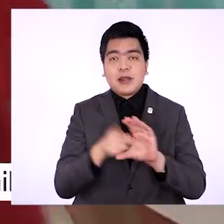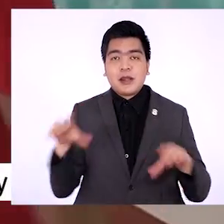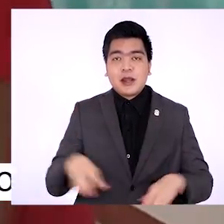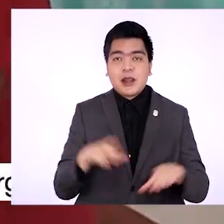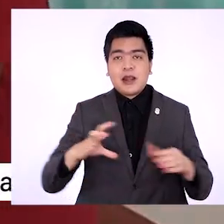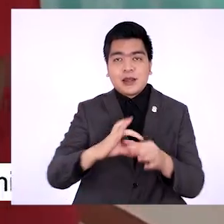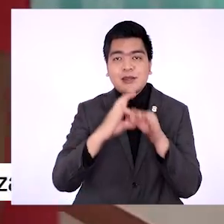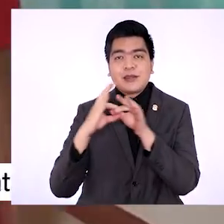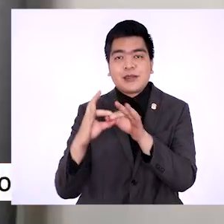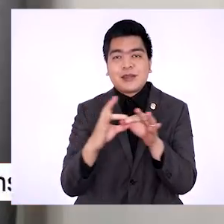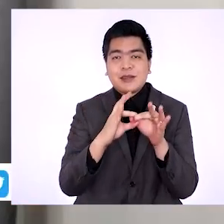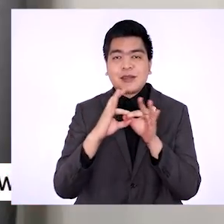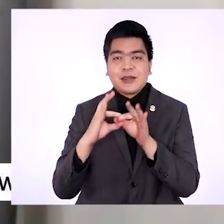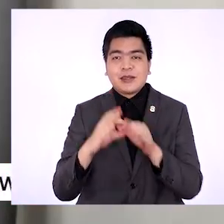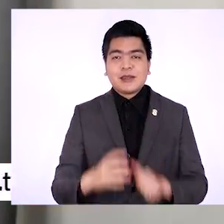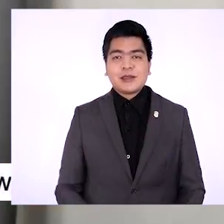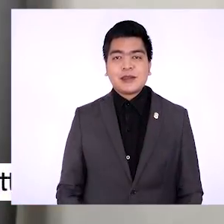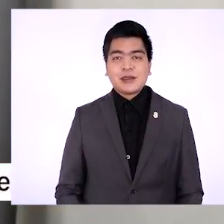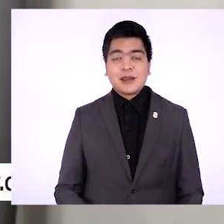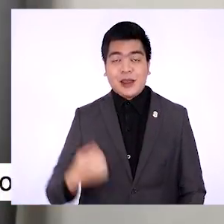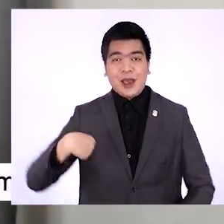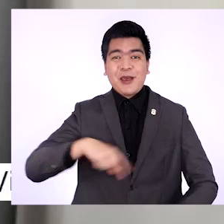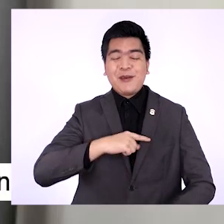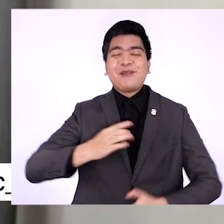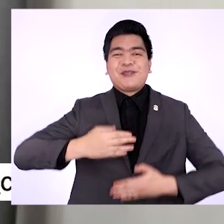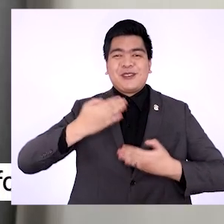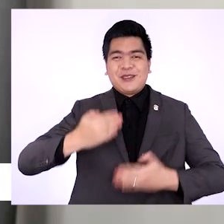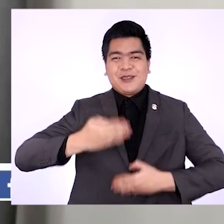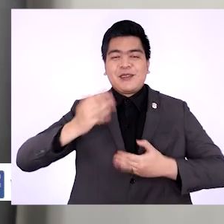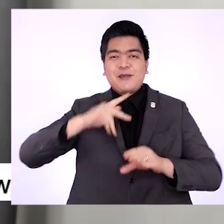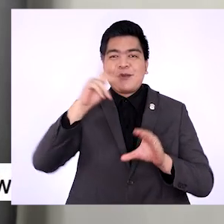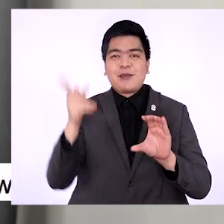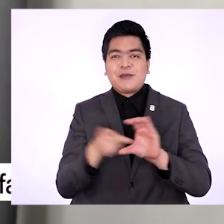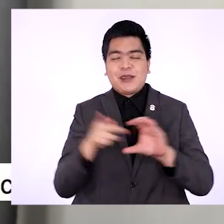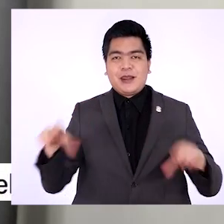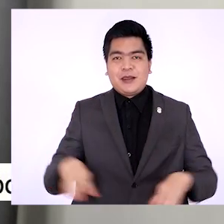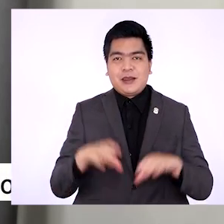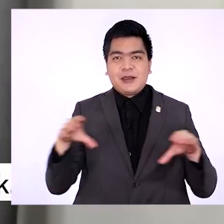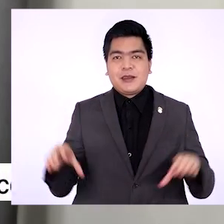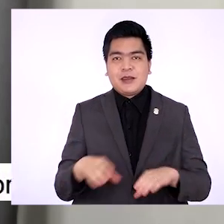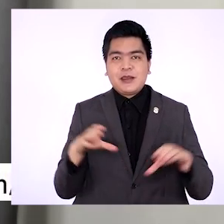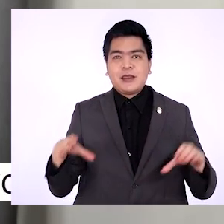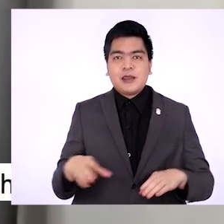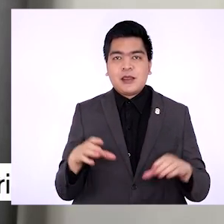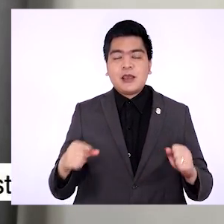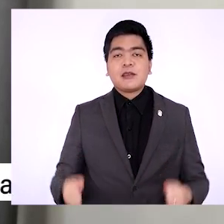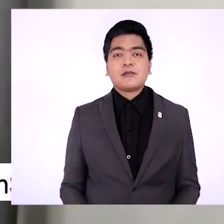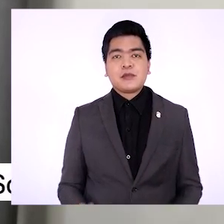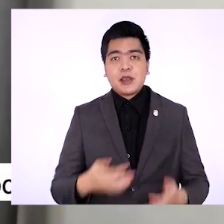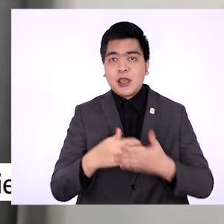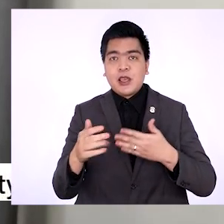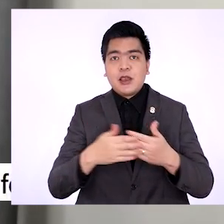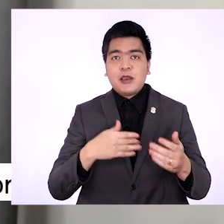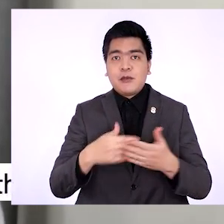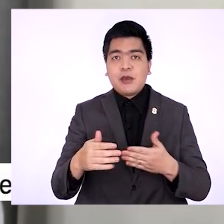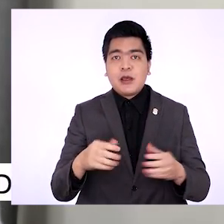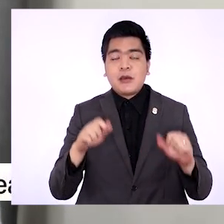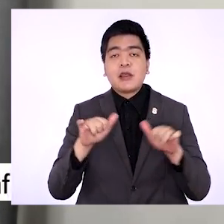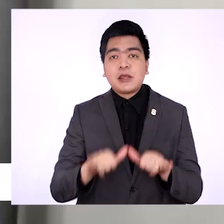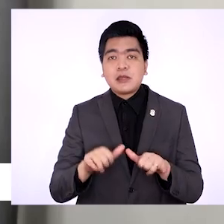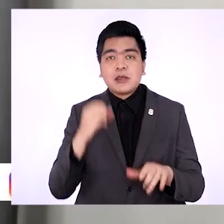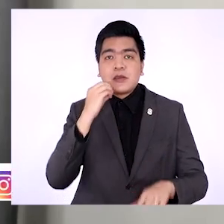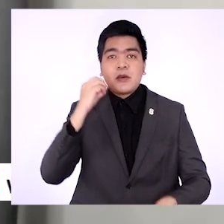bond amongst each other. We had so much fun joining this kind of activity, even though most of us are situated in our homes because